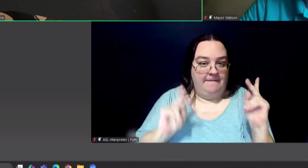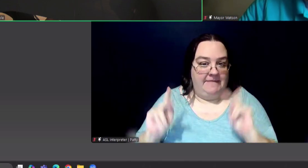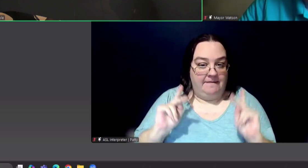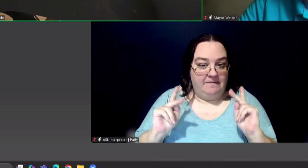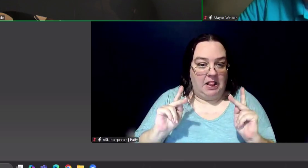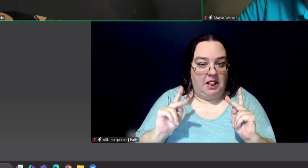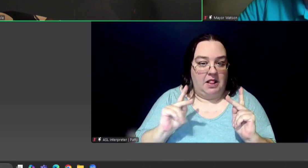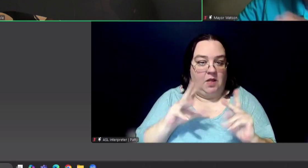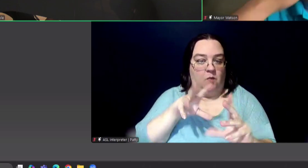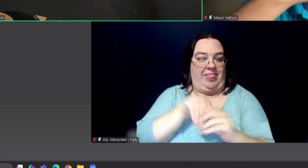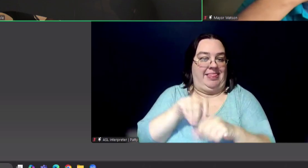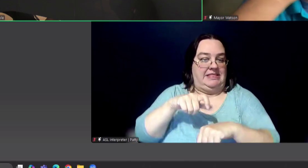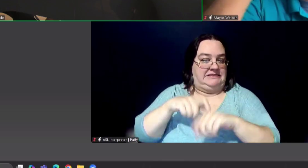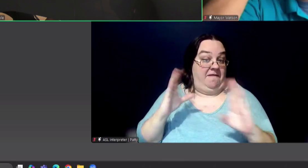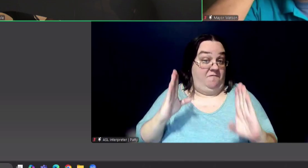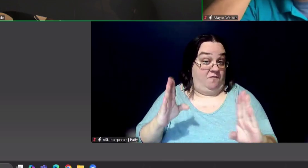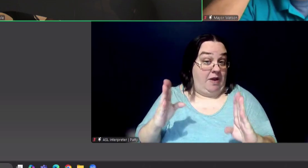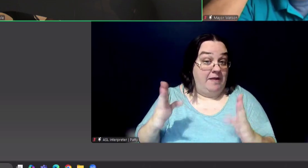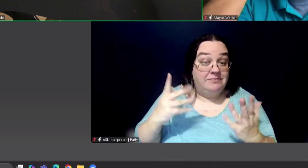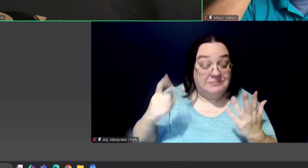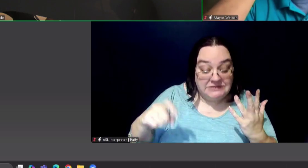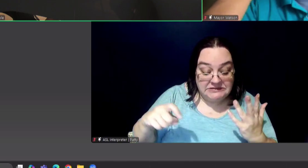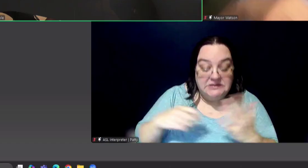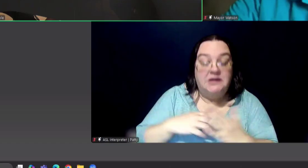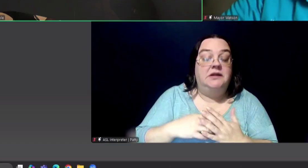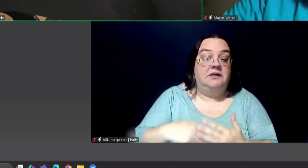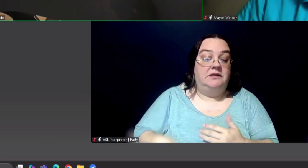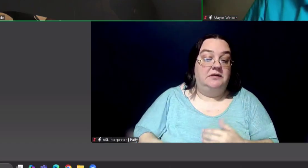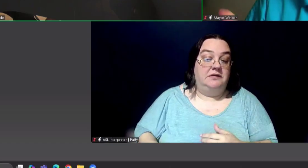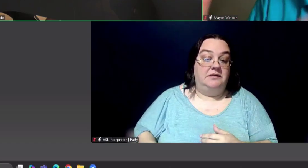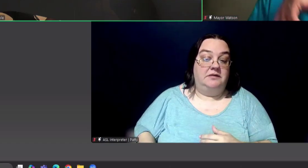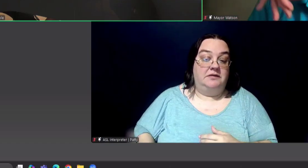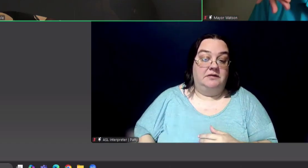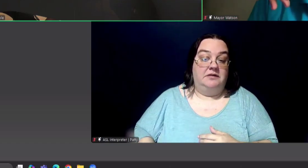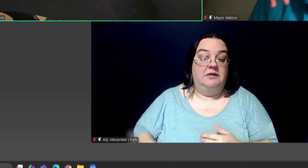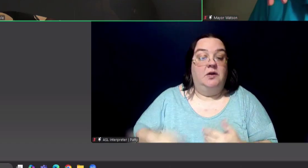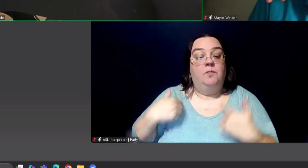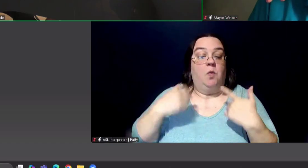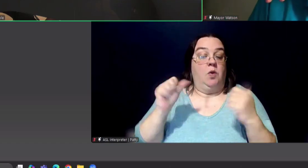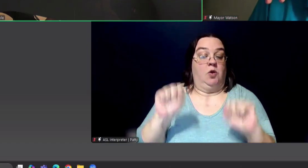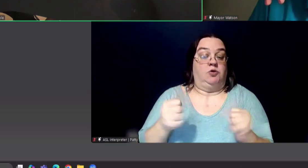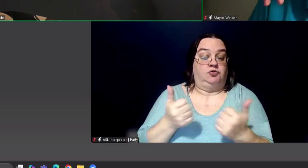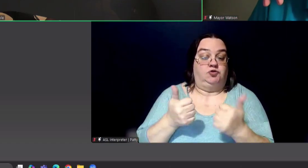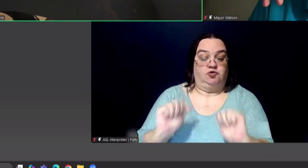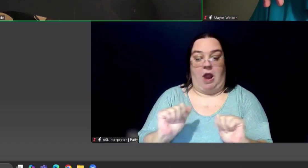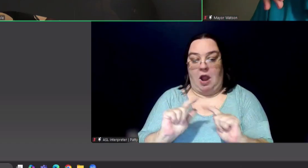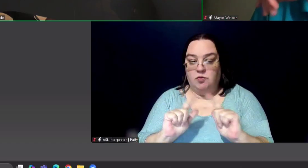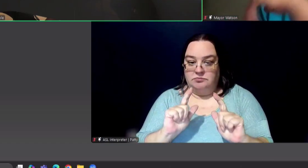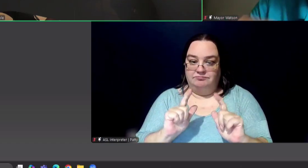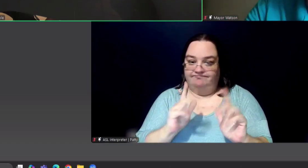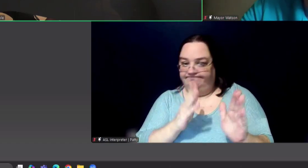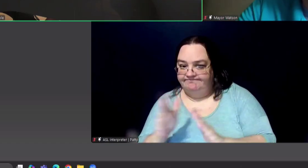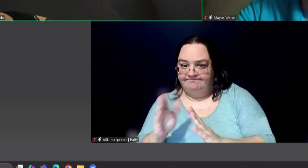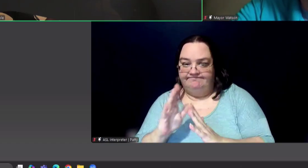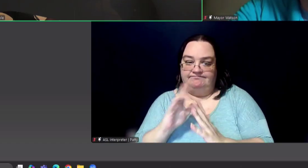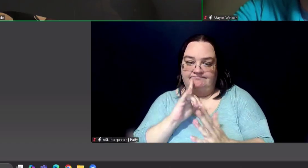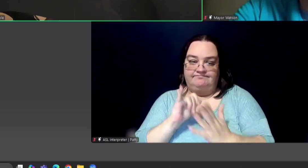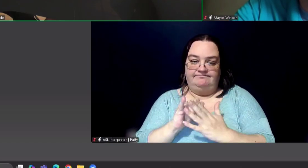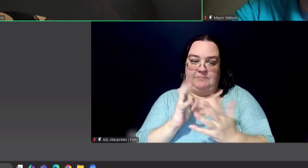Okay. Yeah, we can try to tee it up to where Okay. it's within that week. All right, thank you.